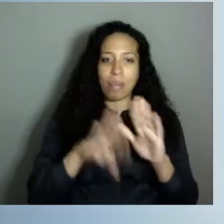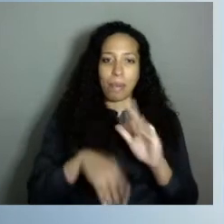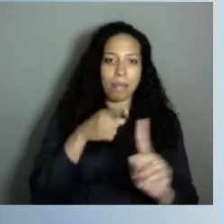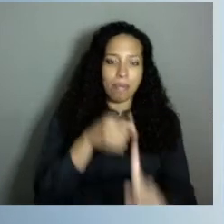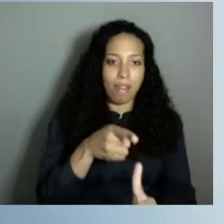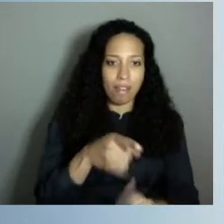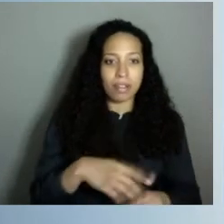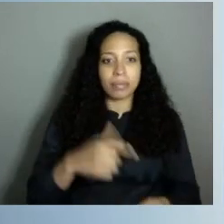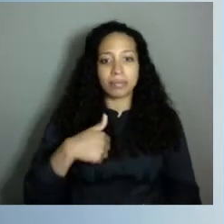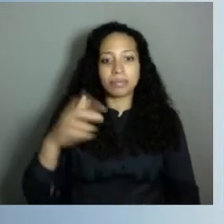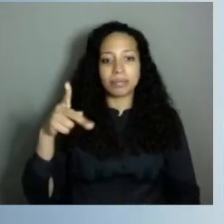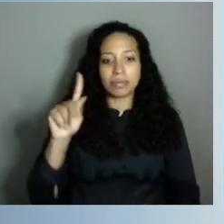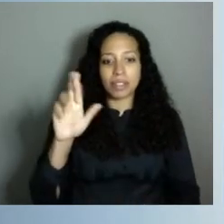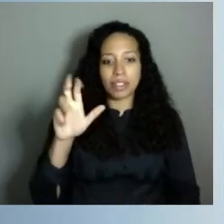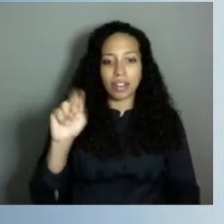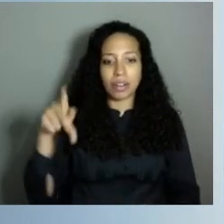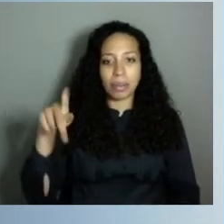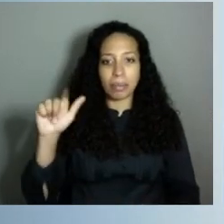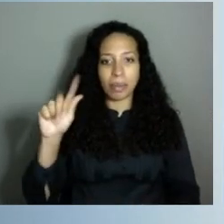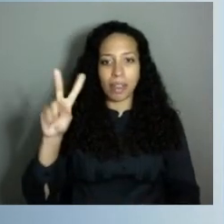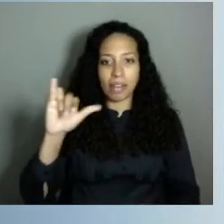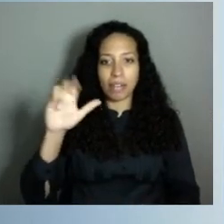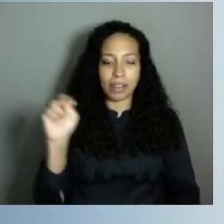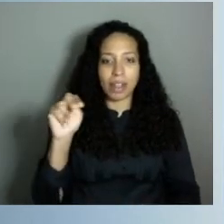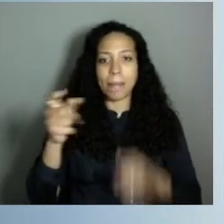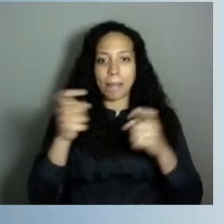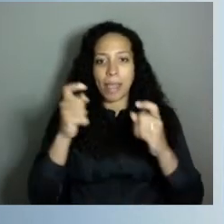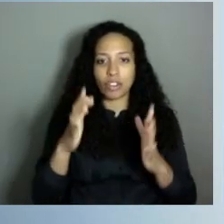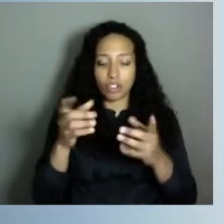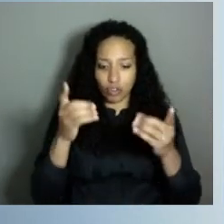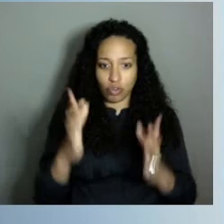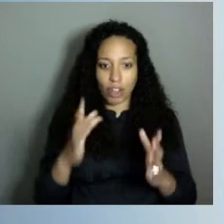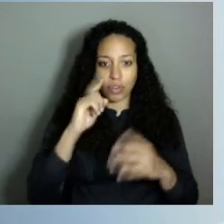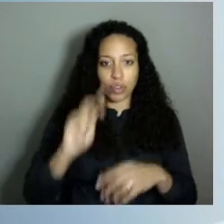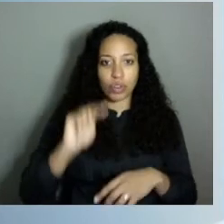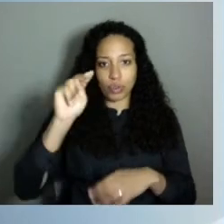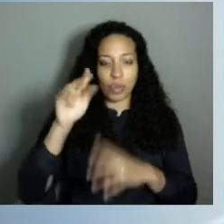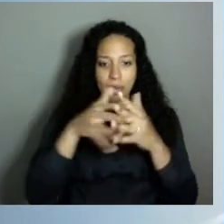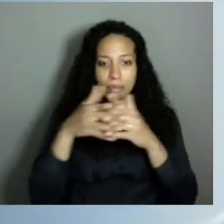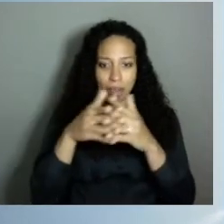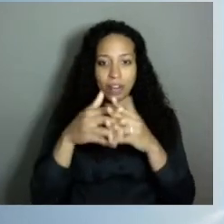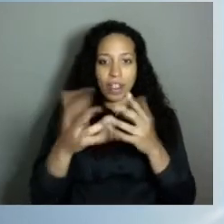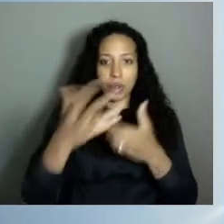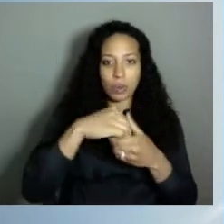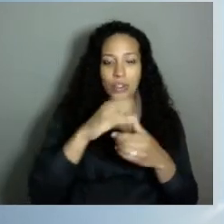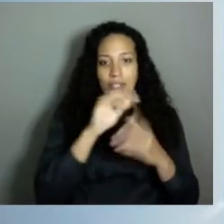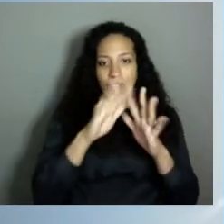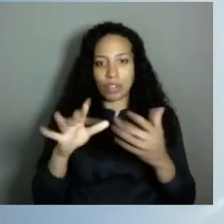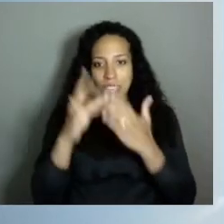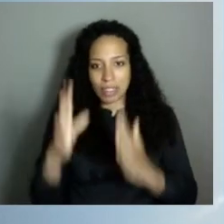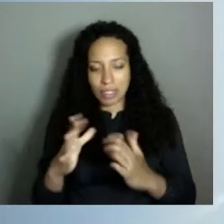Pavlin, Managing Director and Accenture's North American Inclusion and Diversity Leader. And I am joined by